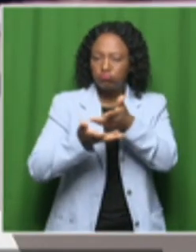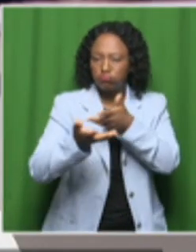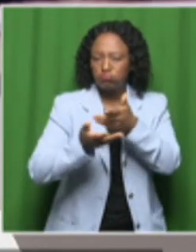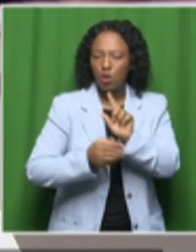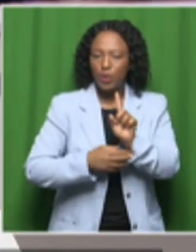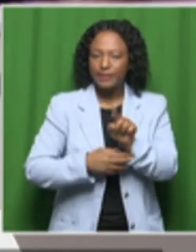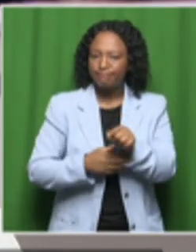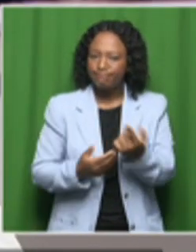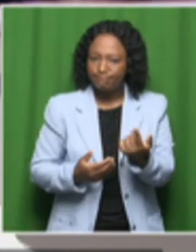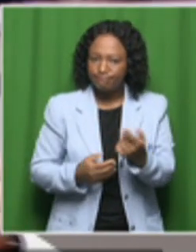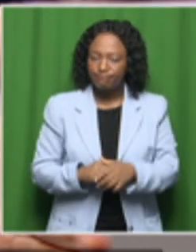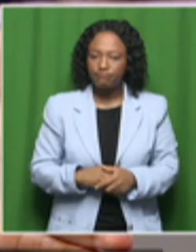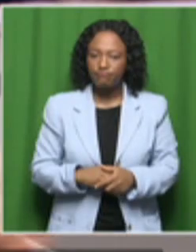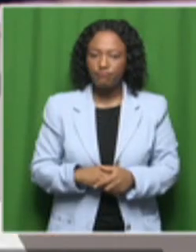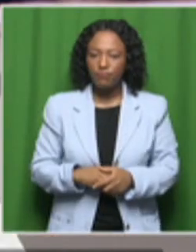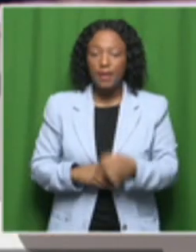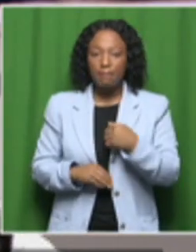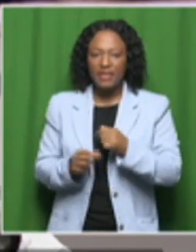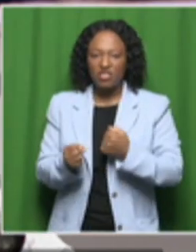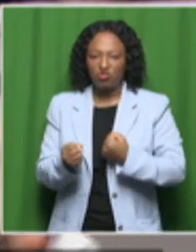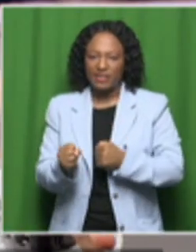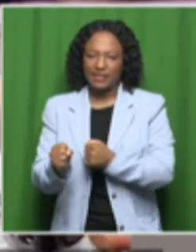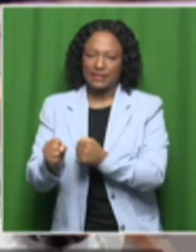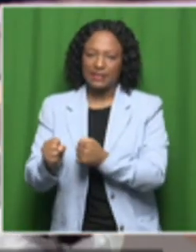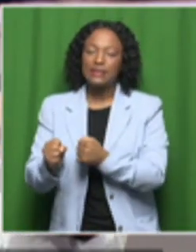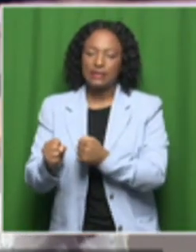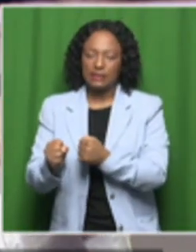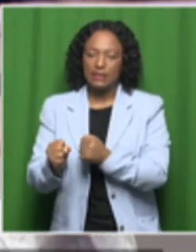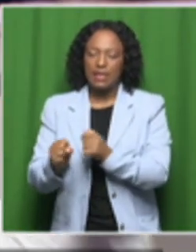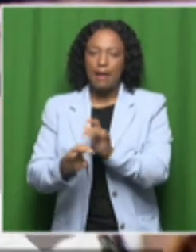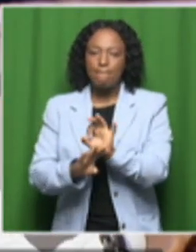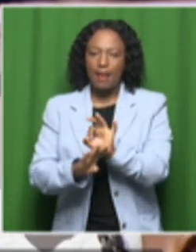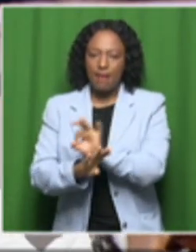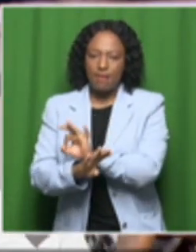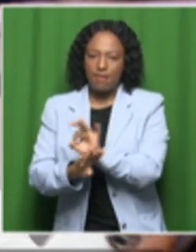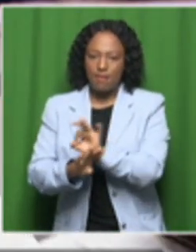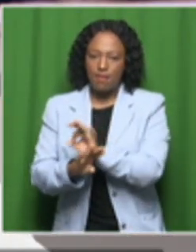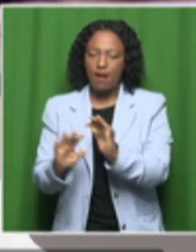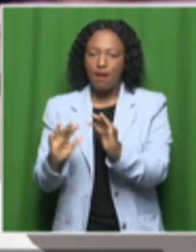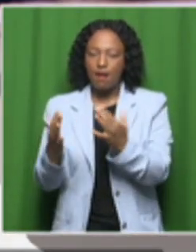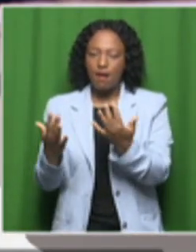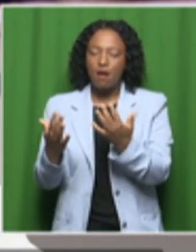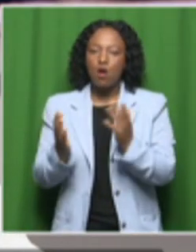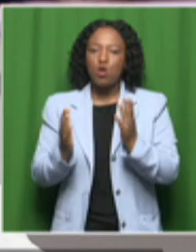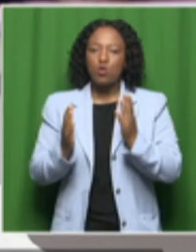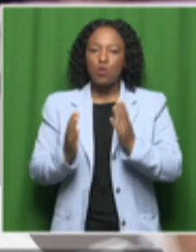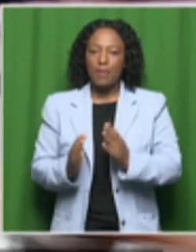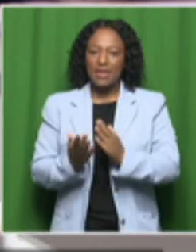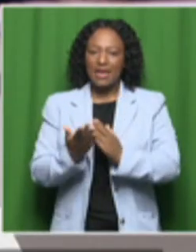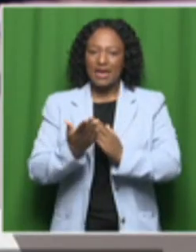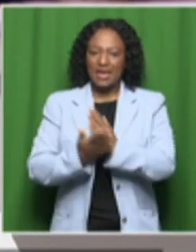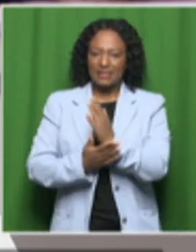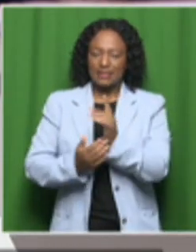it was more of strategically planning it to feature the Human Rights Month, as well